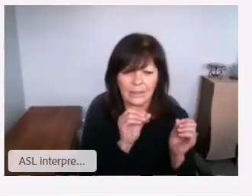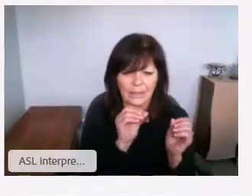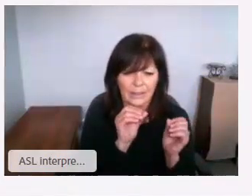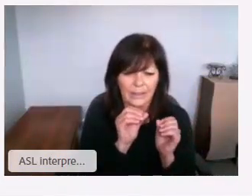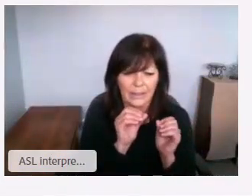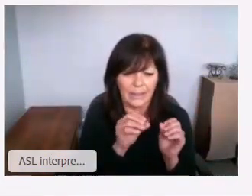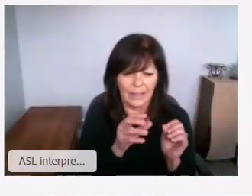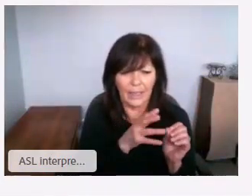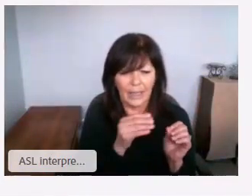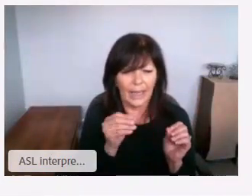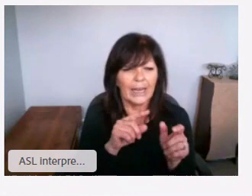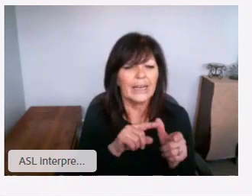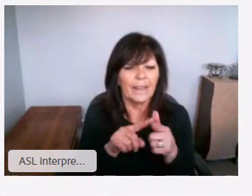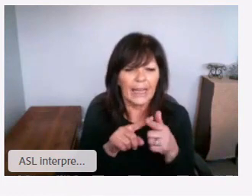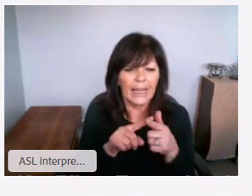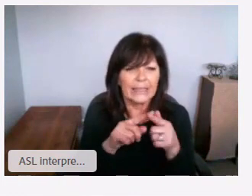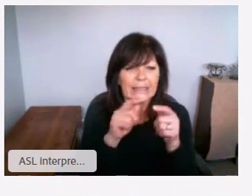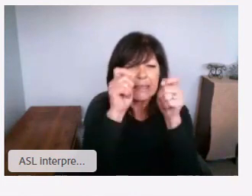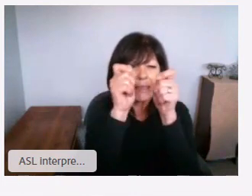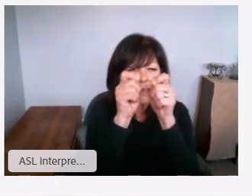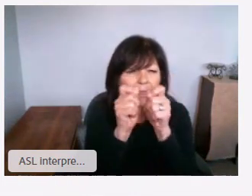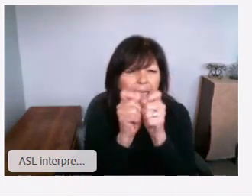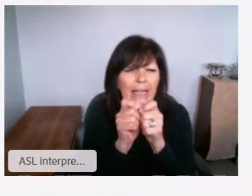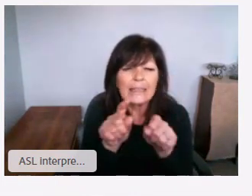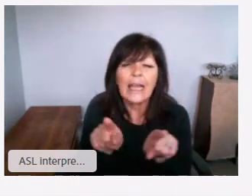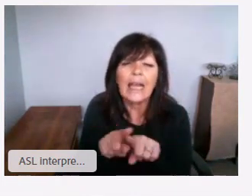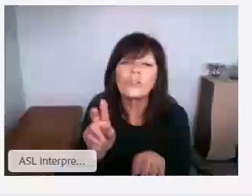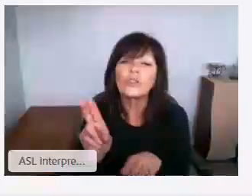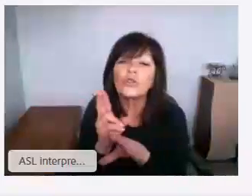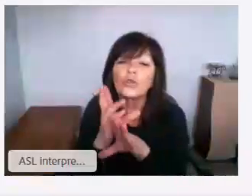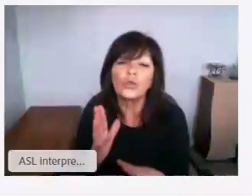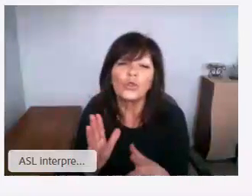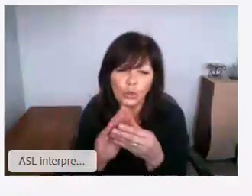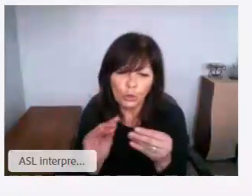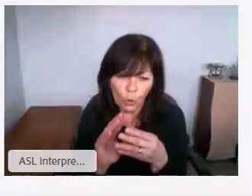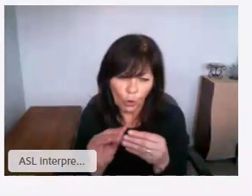then detailed as user stories or